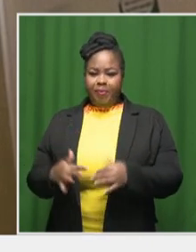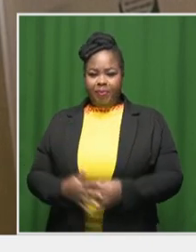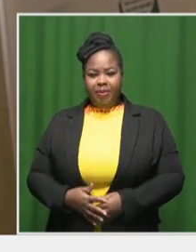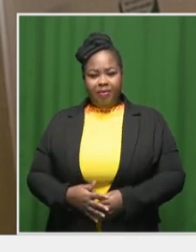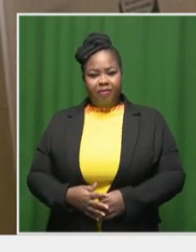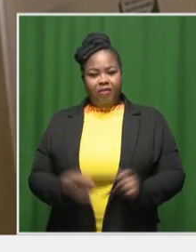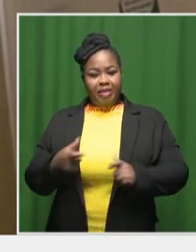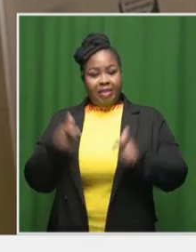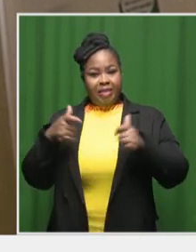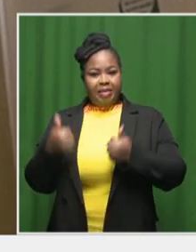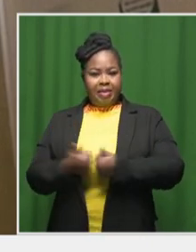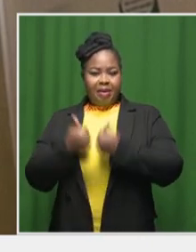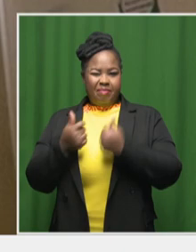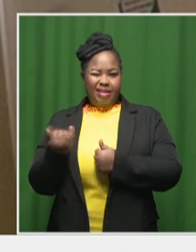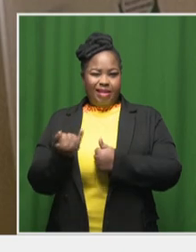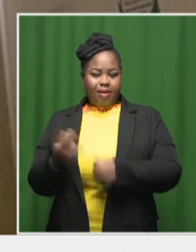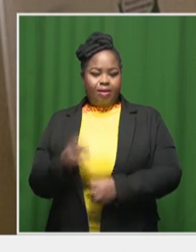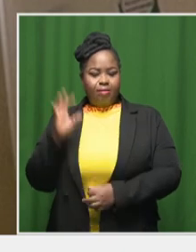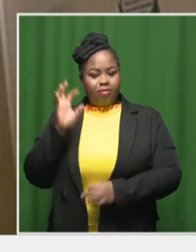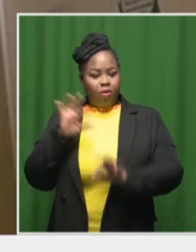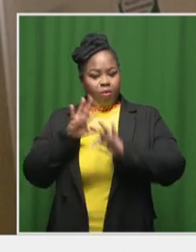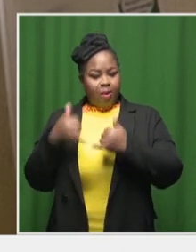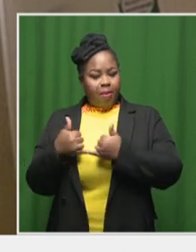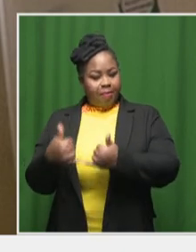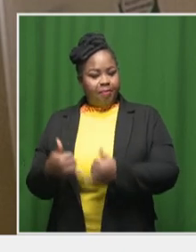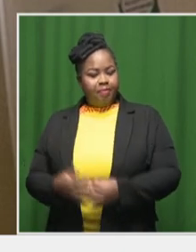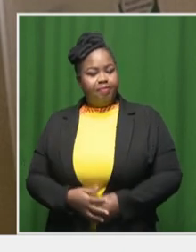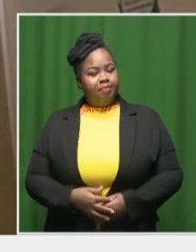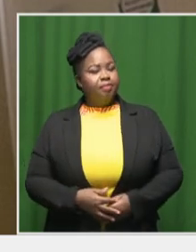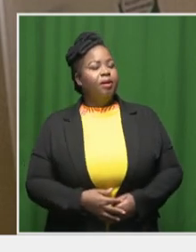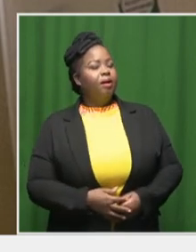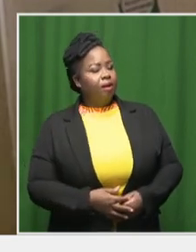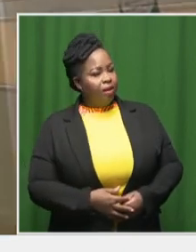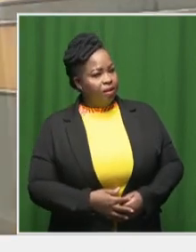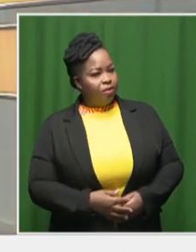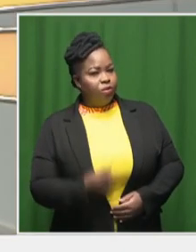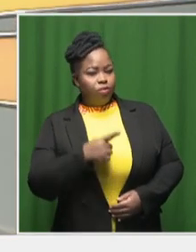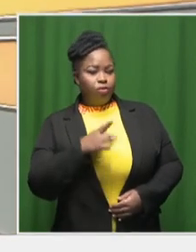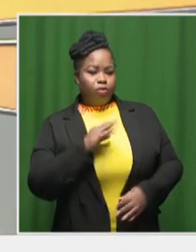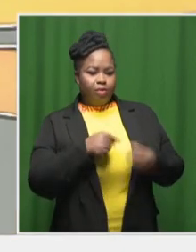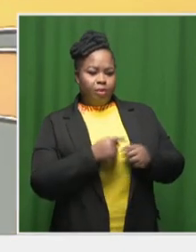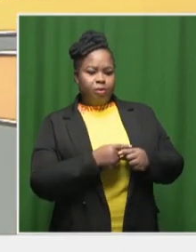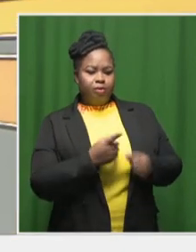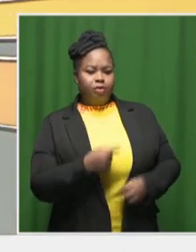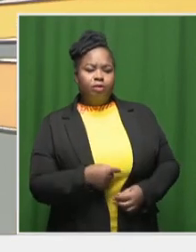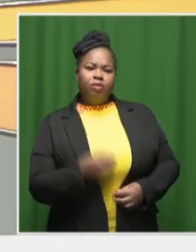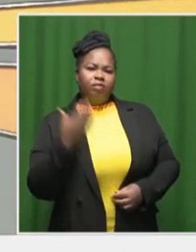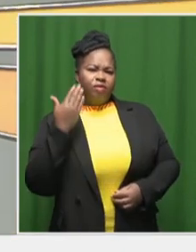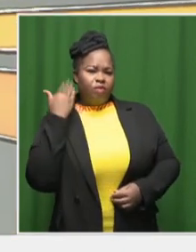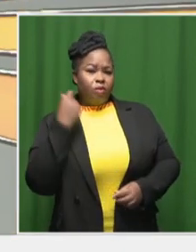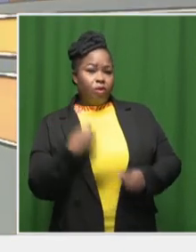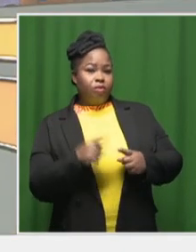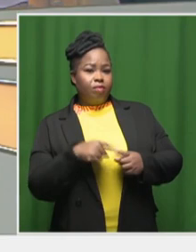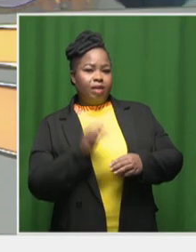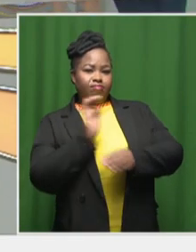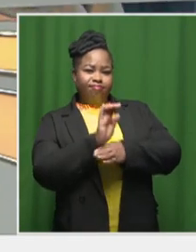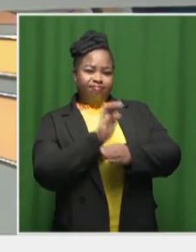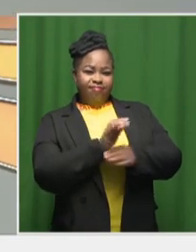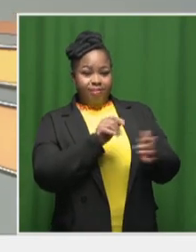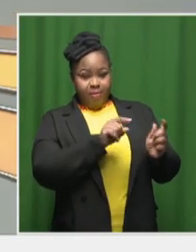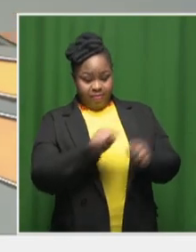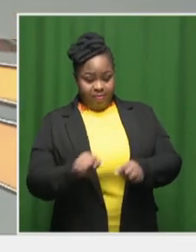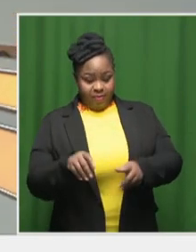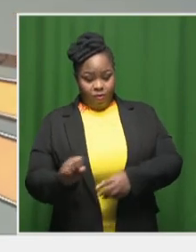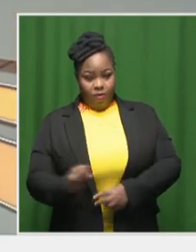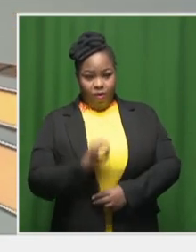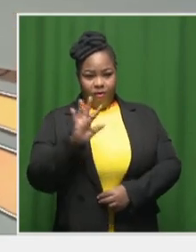big games and big moments like the Netball World Cup. And we talk about your playing days abroad, but now we come back to South